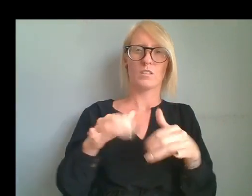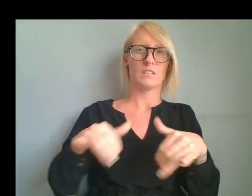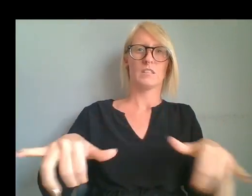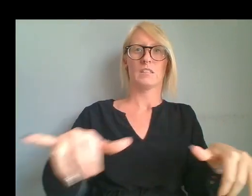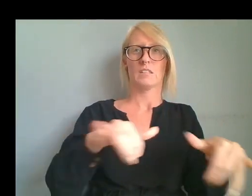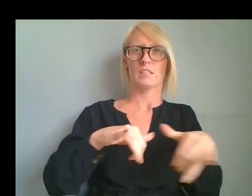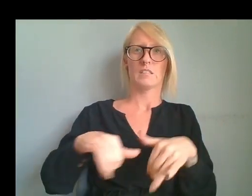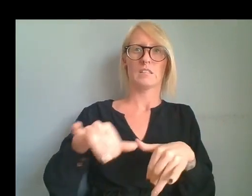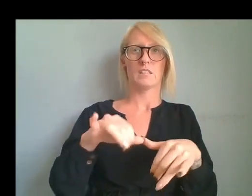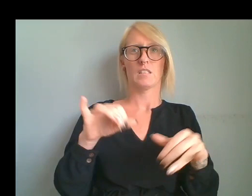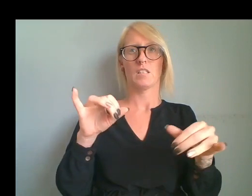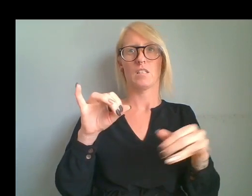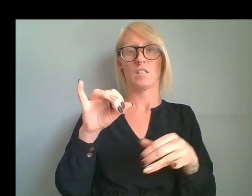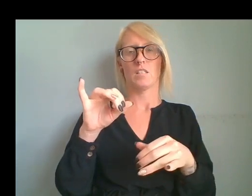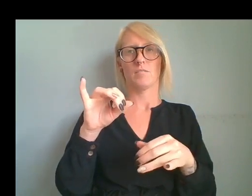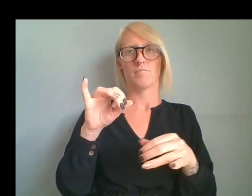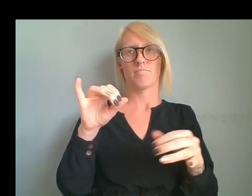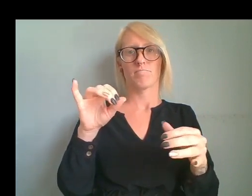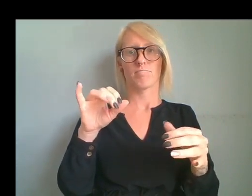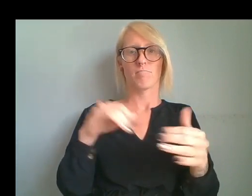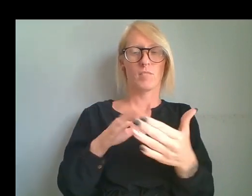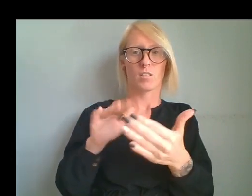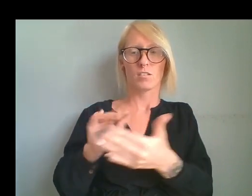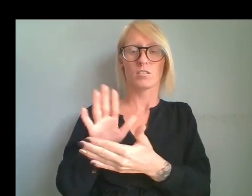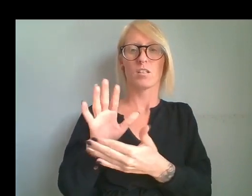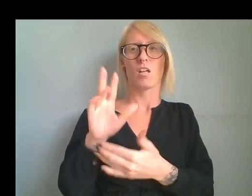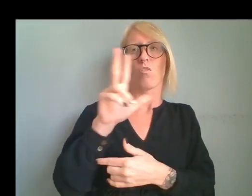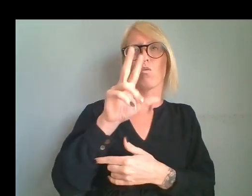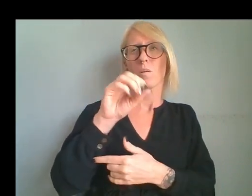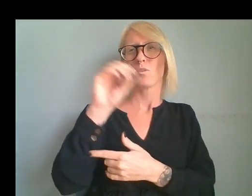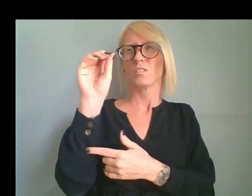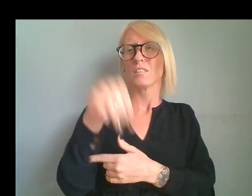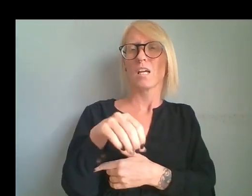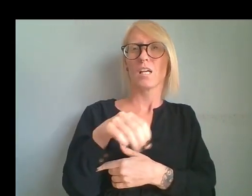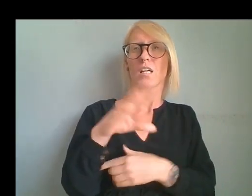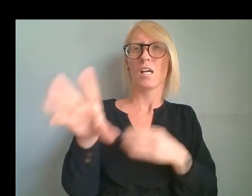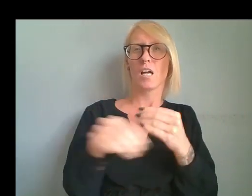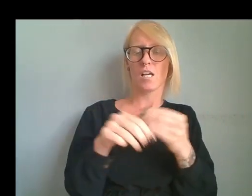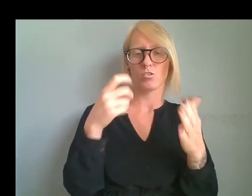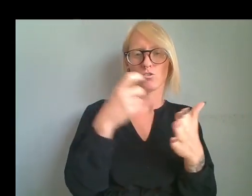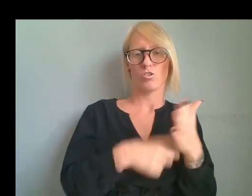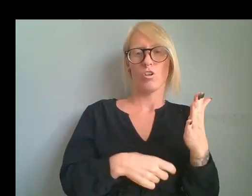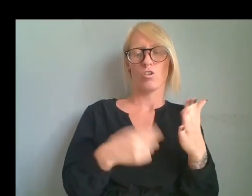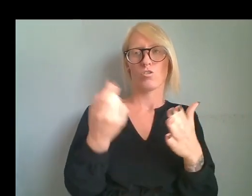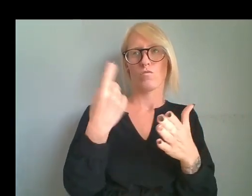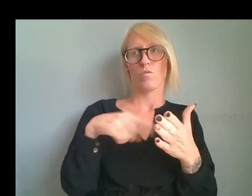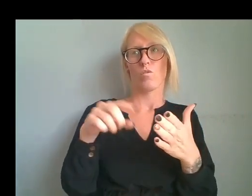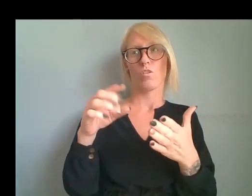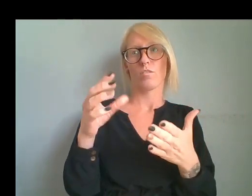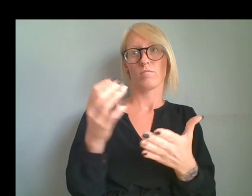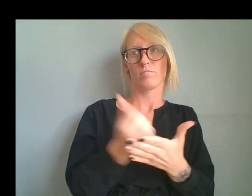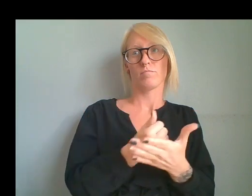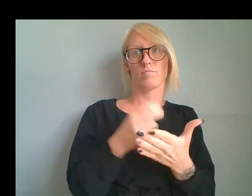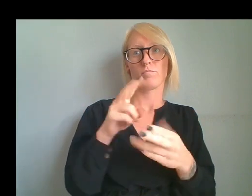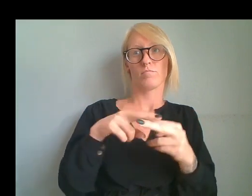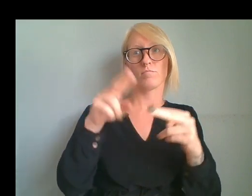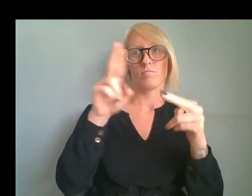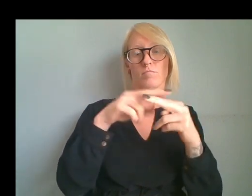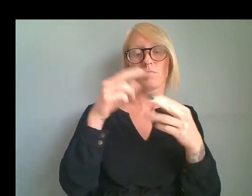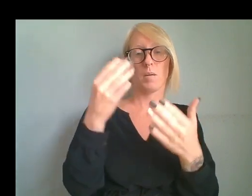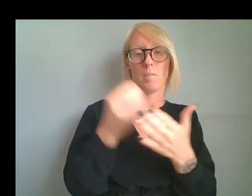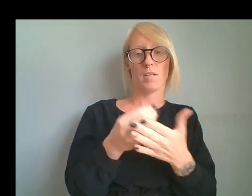Network for Good that takes the money. Okay, so maybe 3% fee. I think it's 3%. Yeah, that is an opportunity. Causes